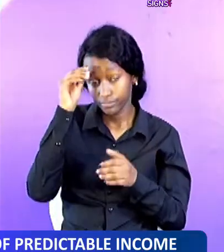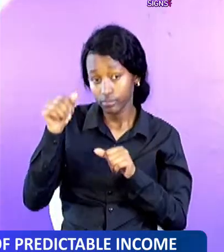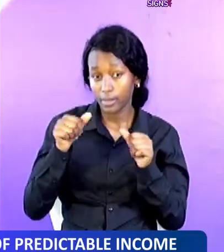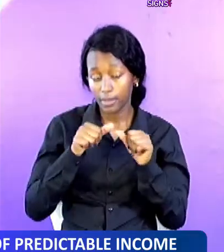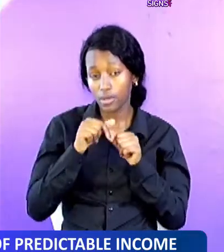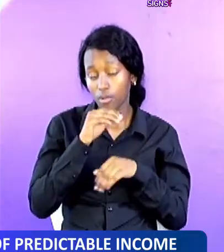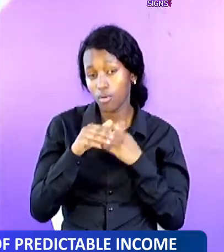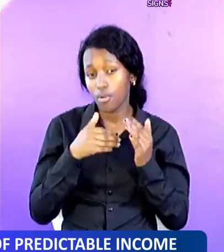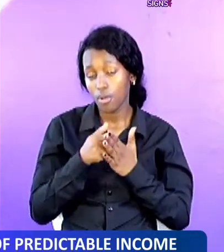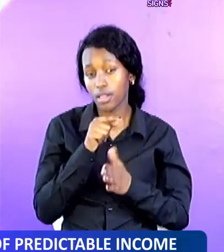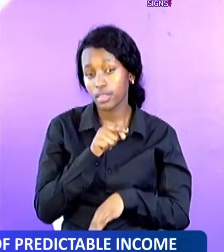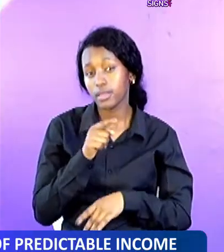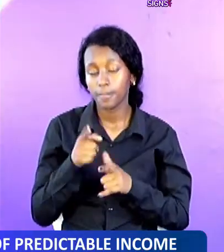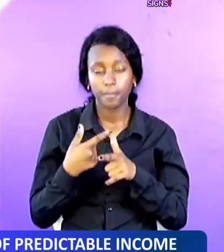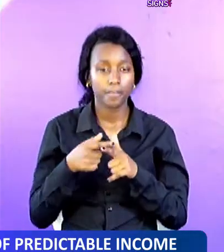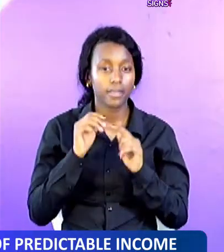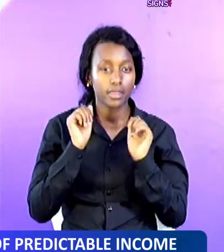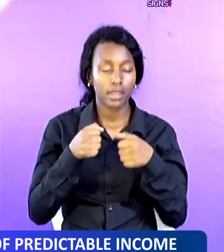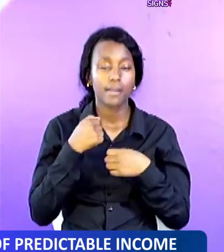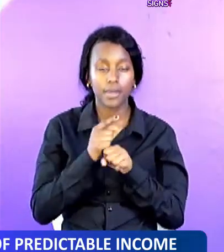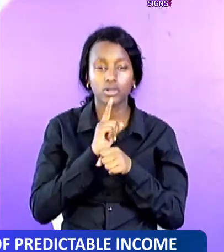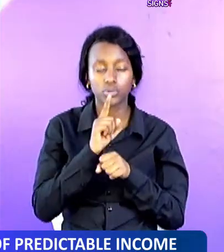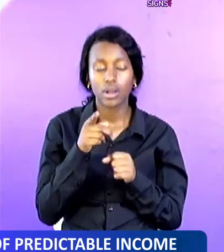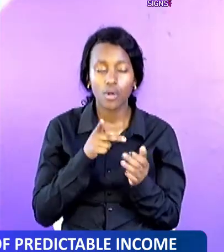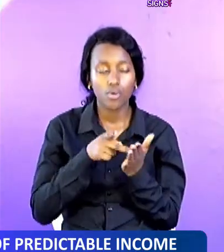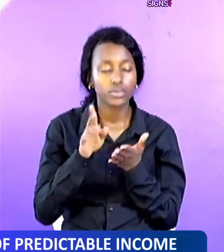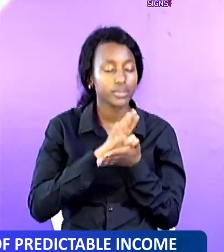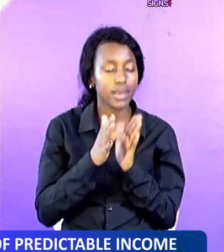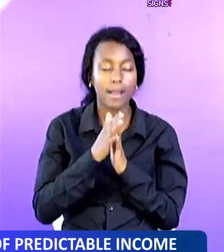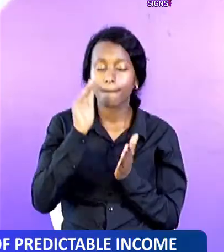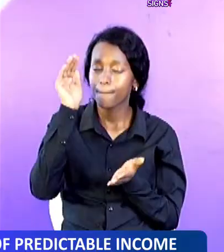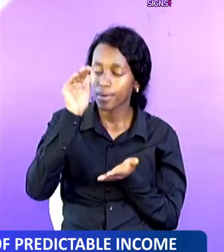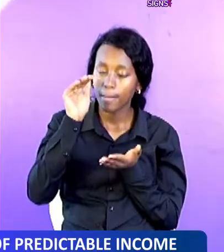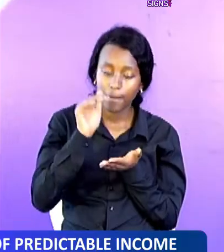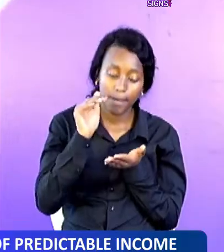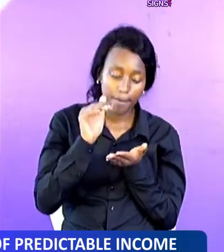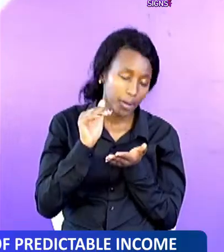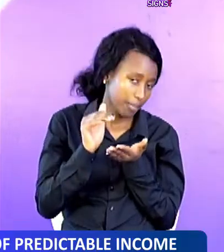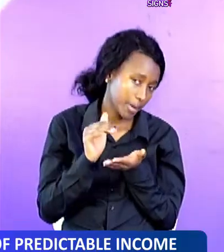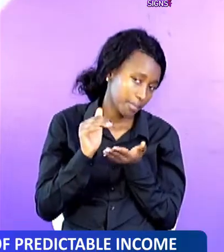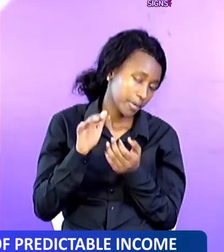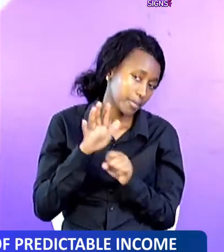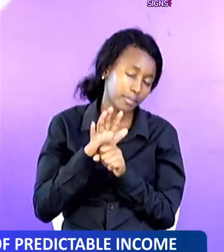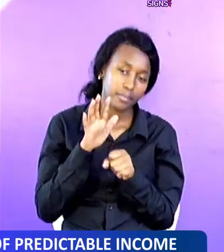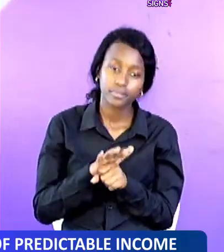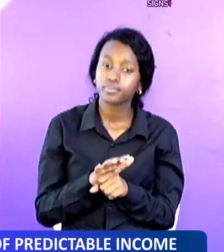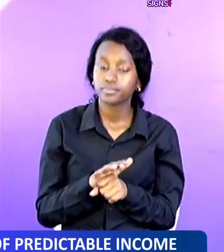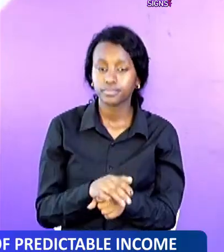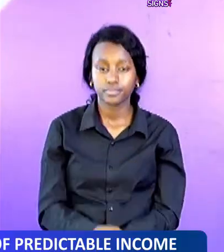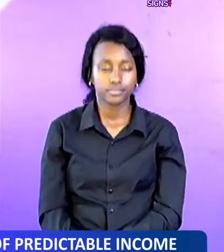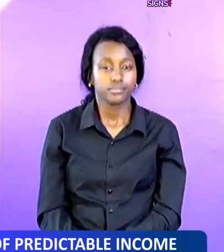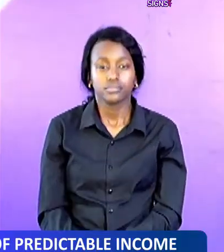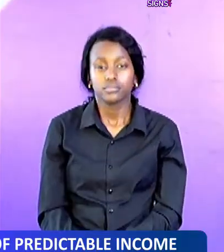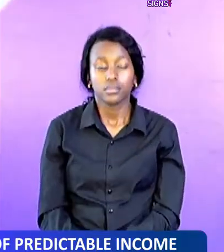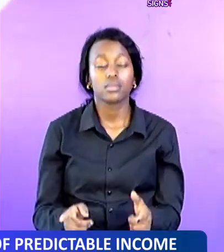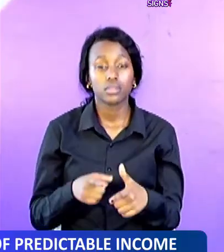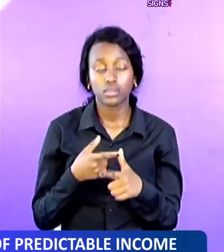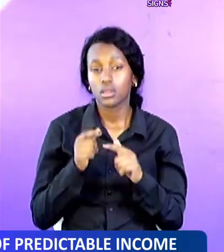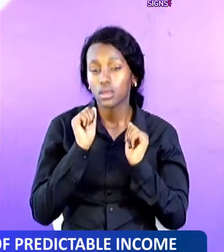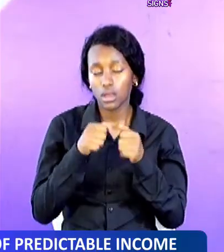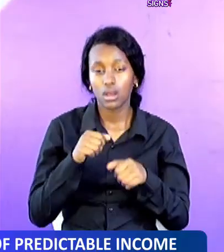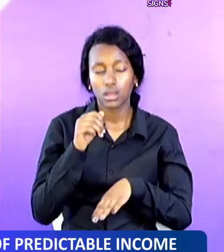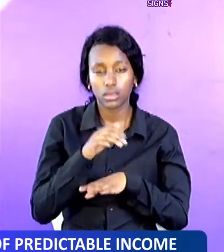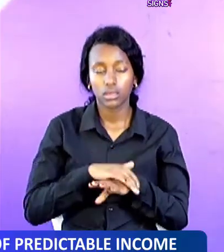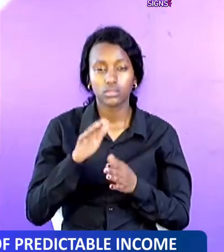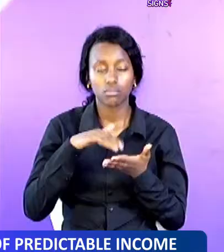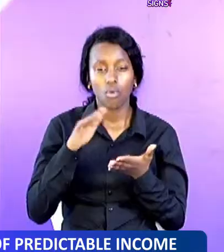time, bring the costs down as much as possible so that the investor gets a very good and decent return. We will have more investors